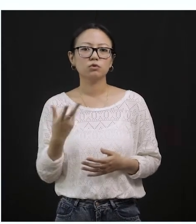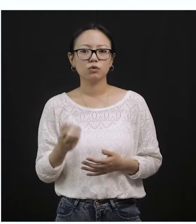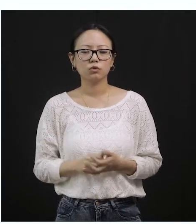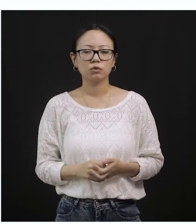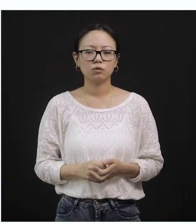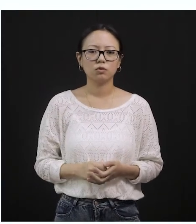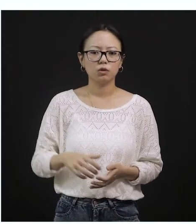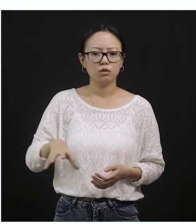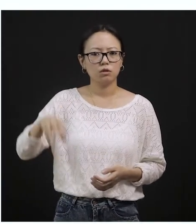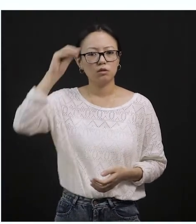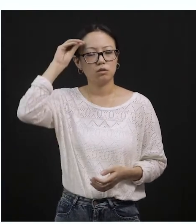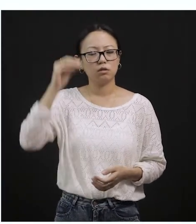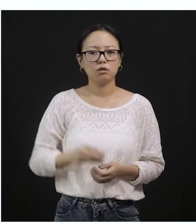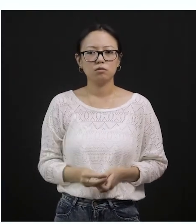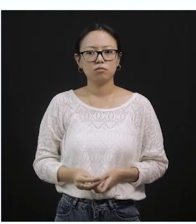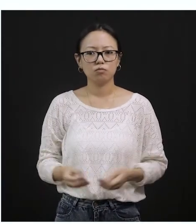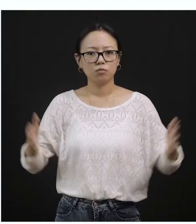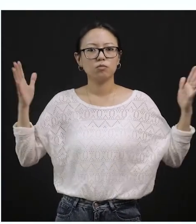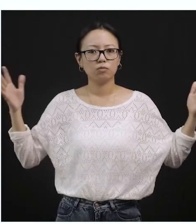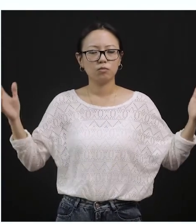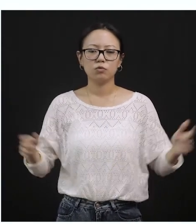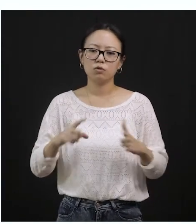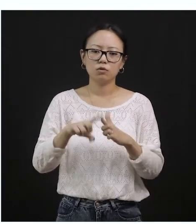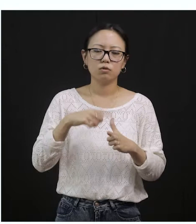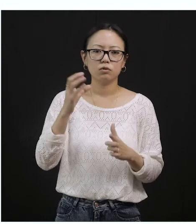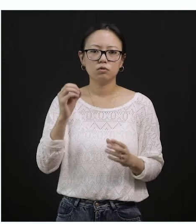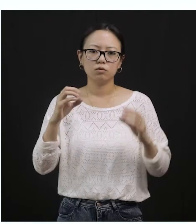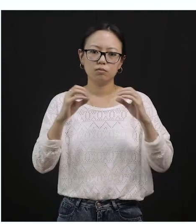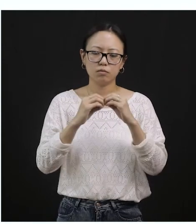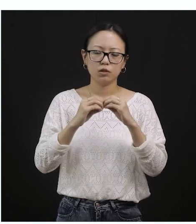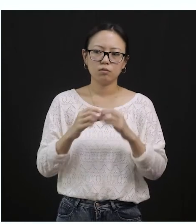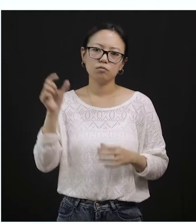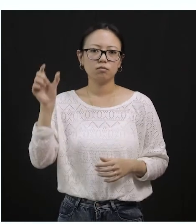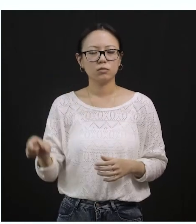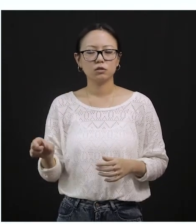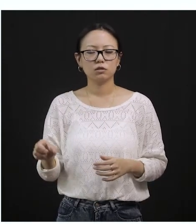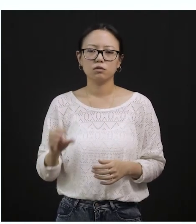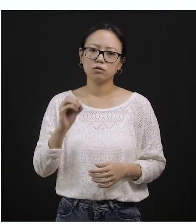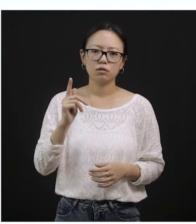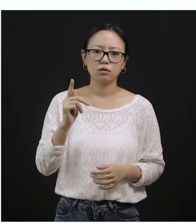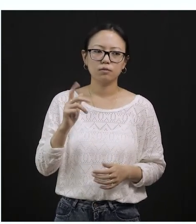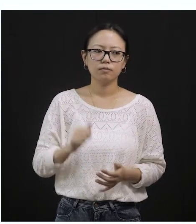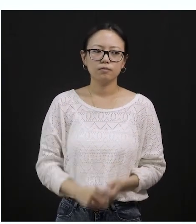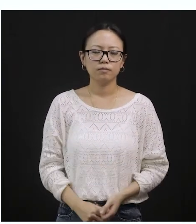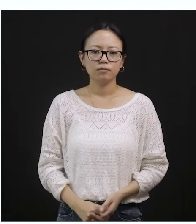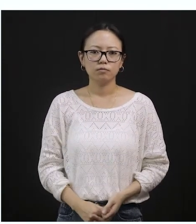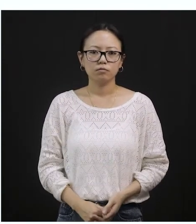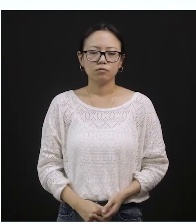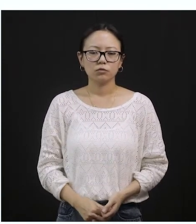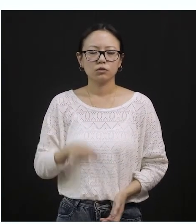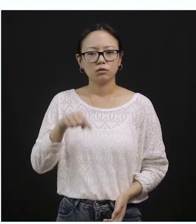profession. Why? Because if you're one of this profession, you're going to help the society in so many ways. Okay, all right, so here